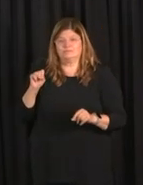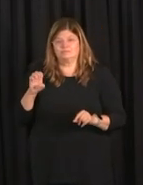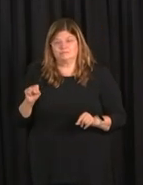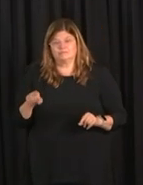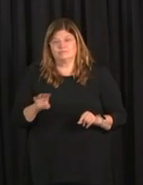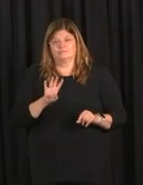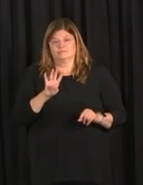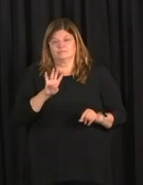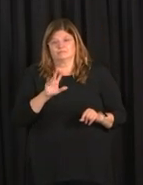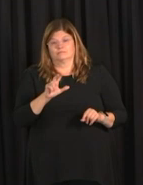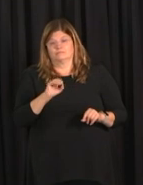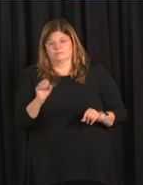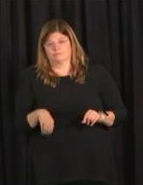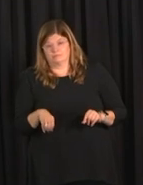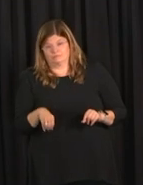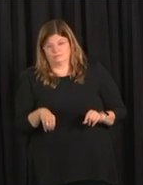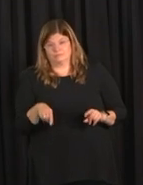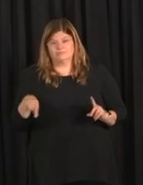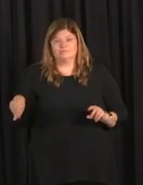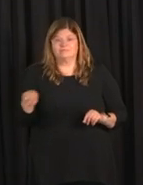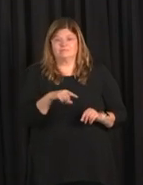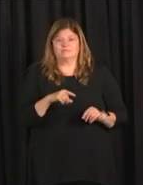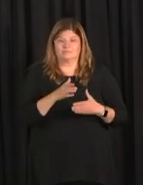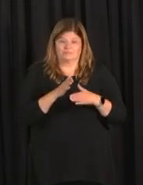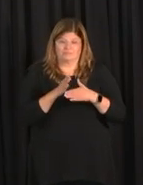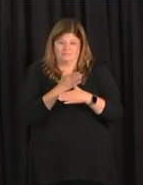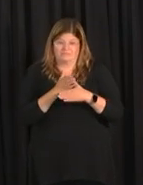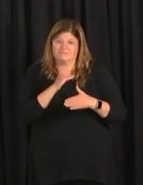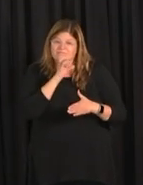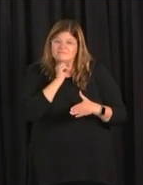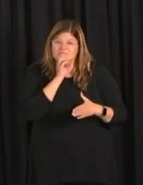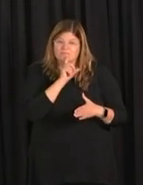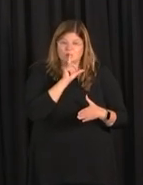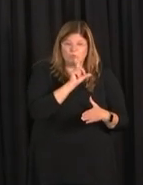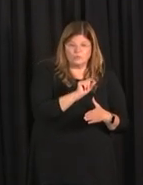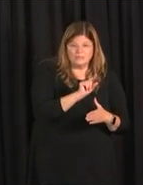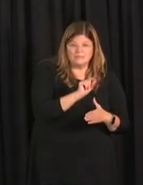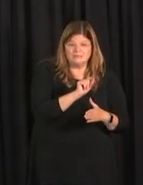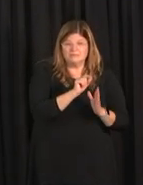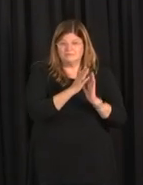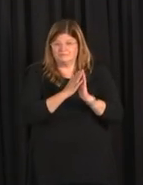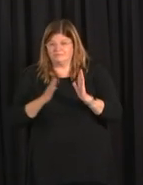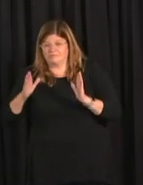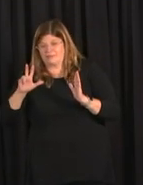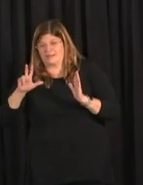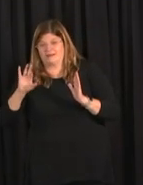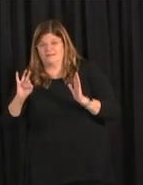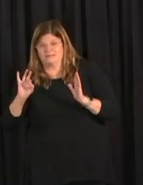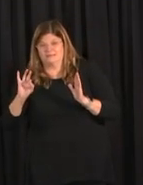43% of them were within the age group of 20 to 39. So